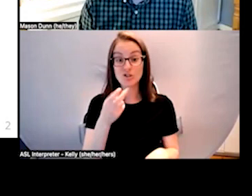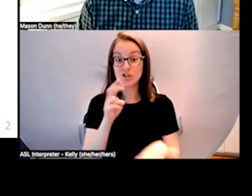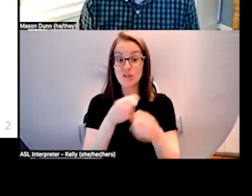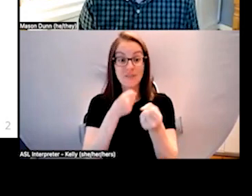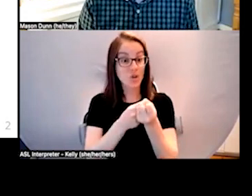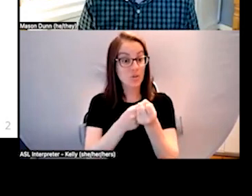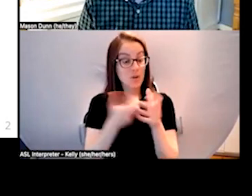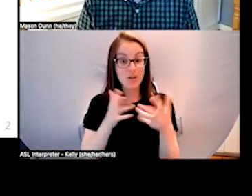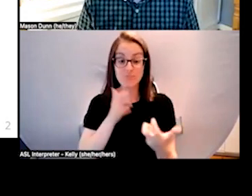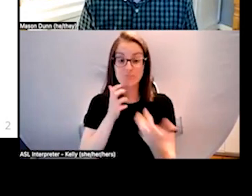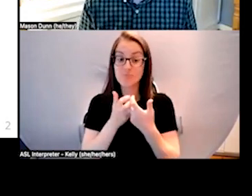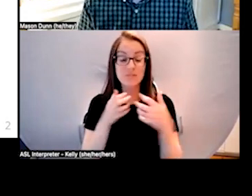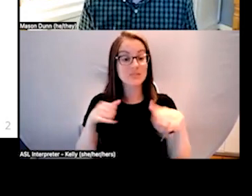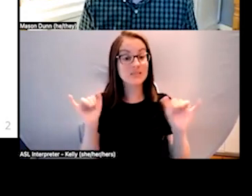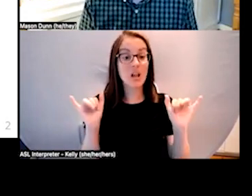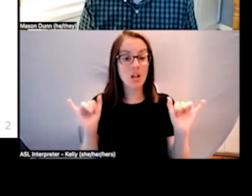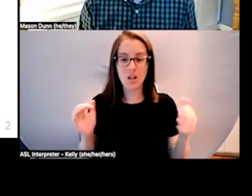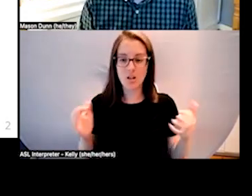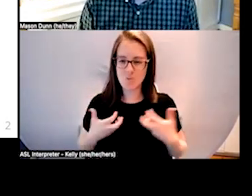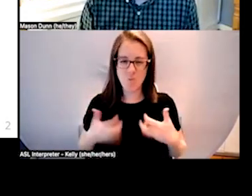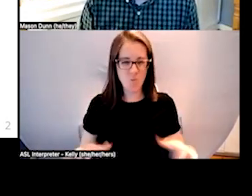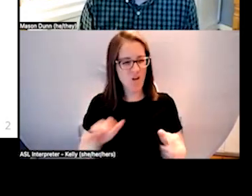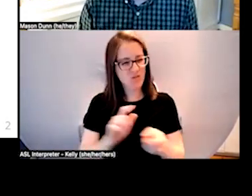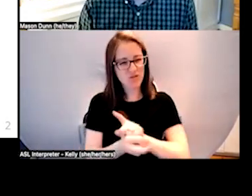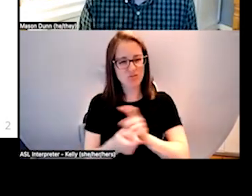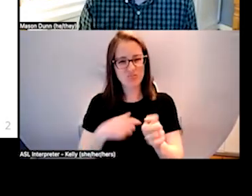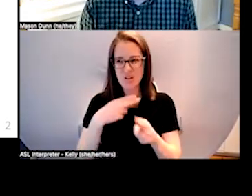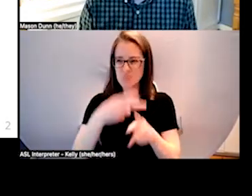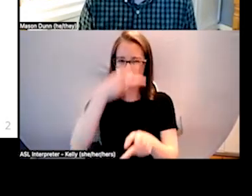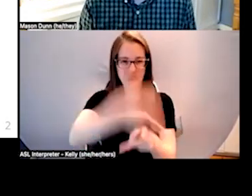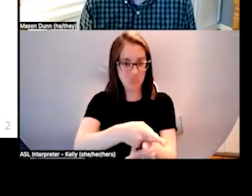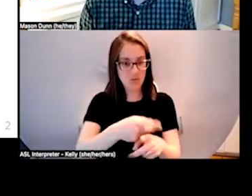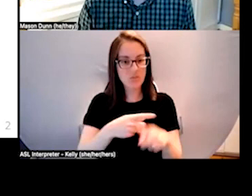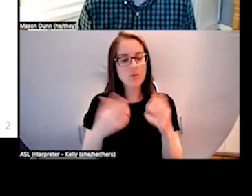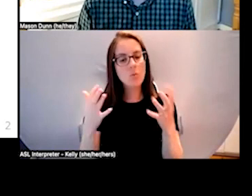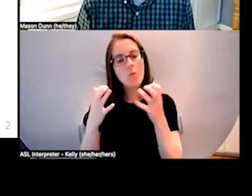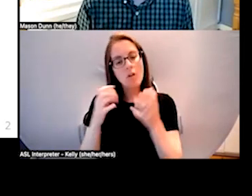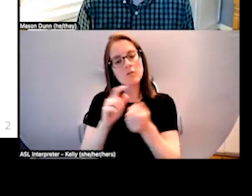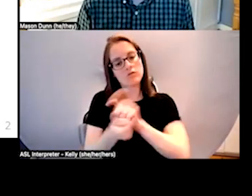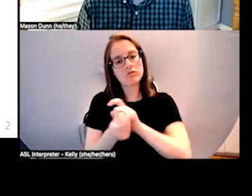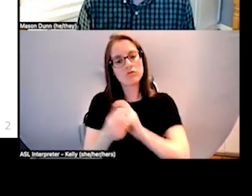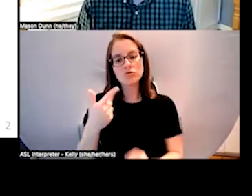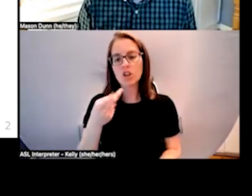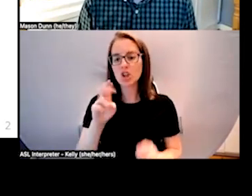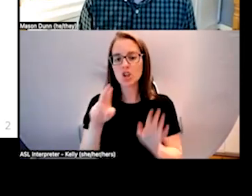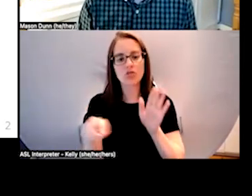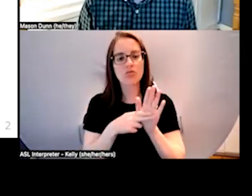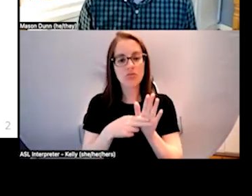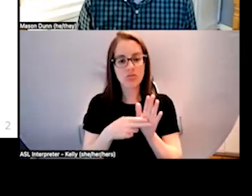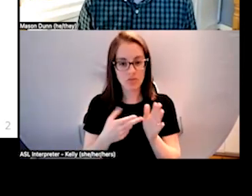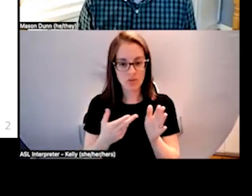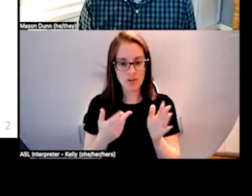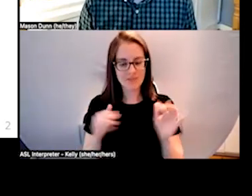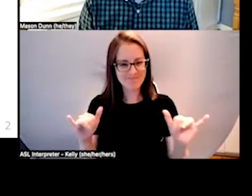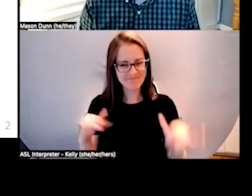with, they may not want to change their name, but they may want to change a gender marker on a birth certificate. They would